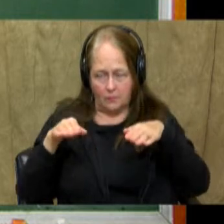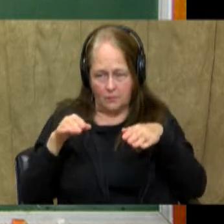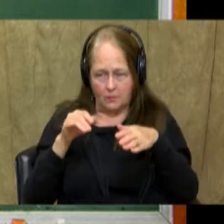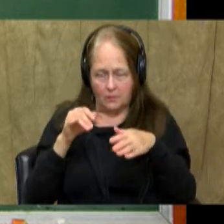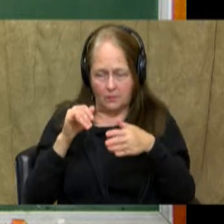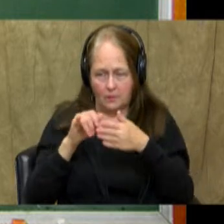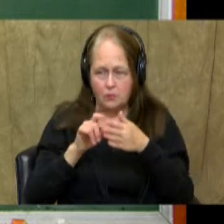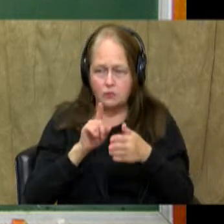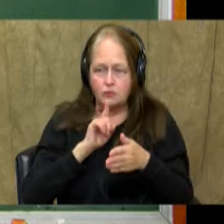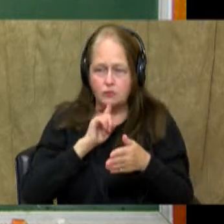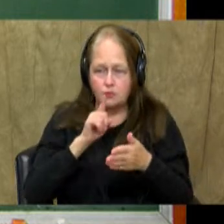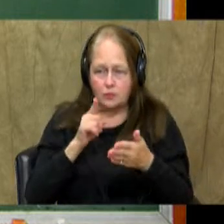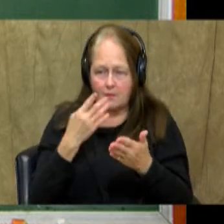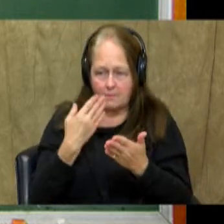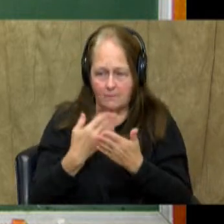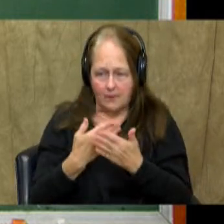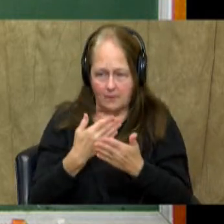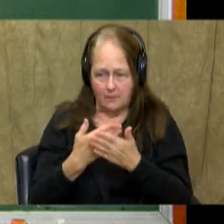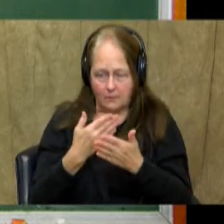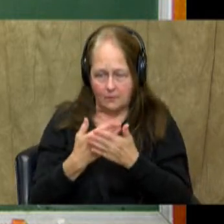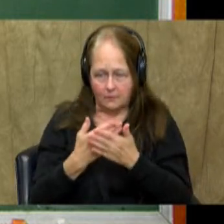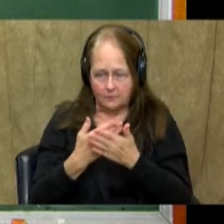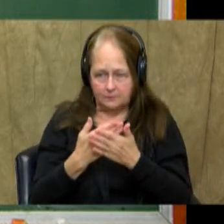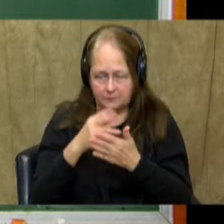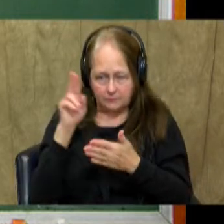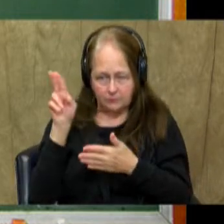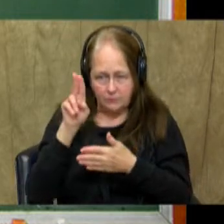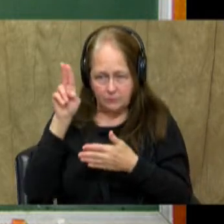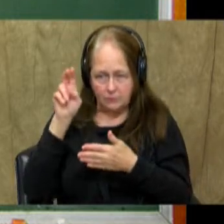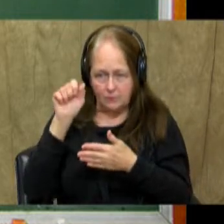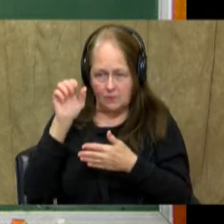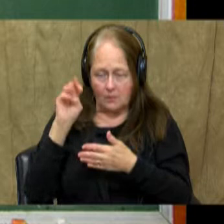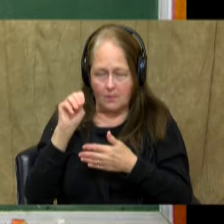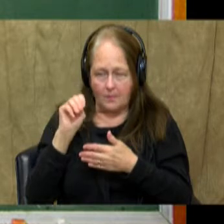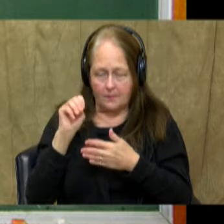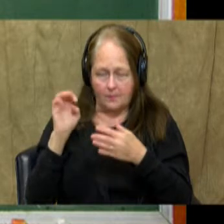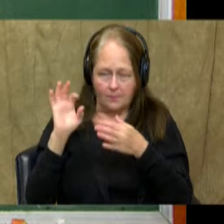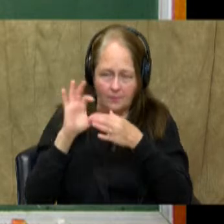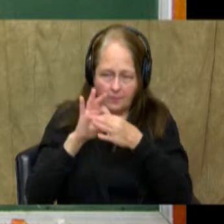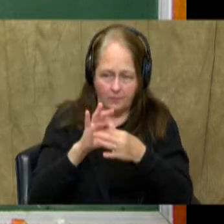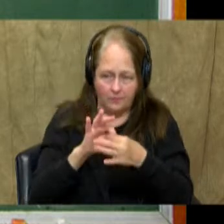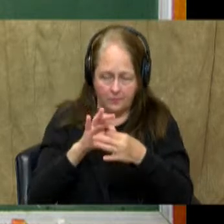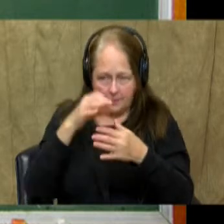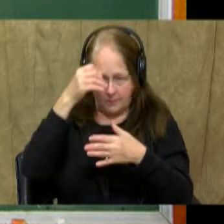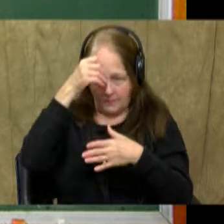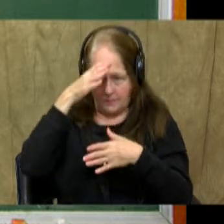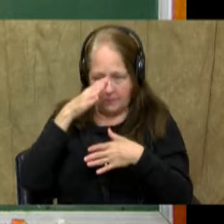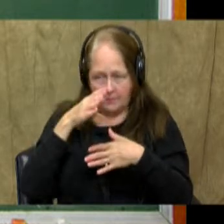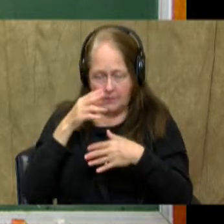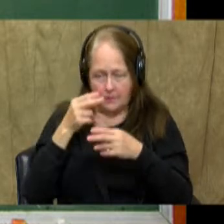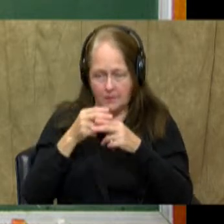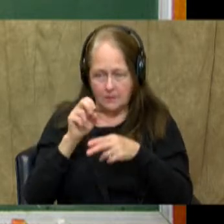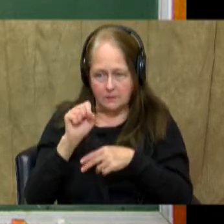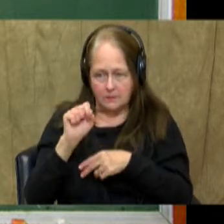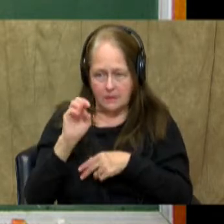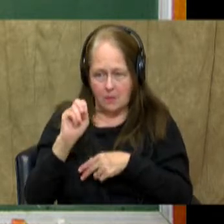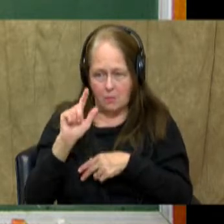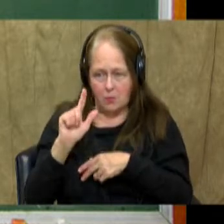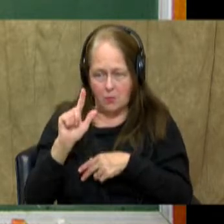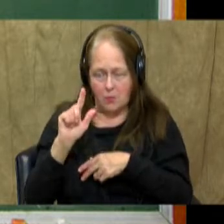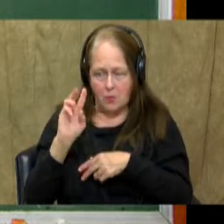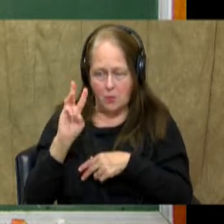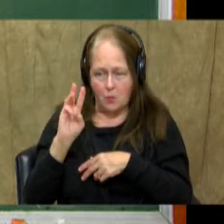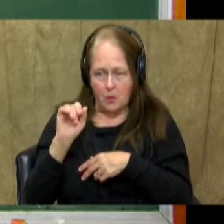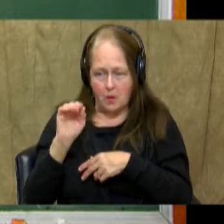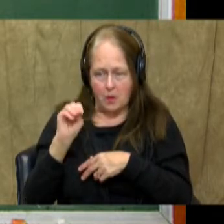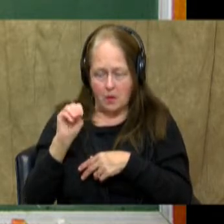fun fact. The name Uncle Sam is linked to this actual man by the name of Samuel Wilson. And he was a